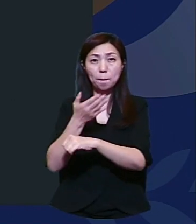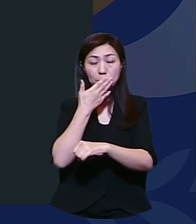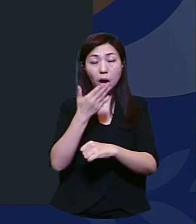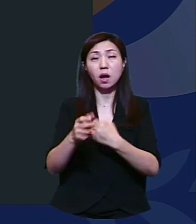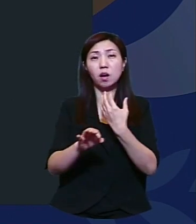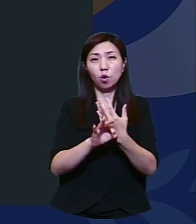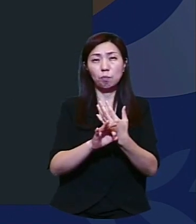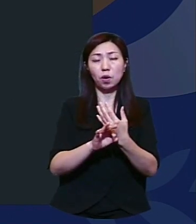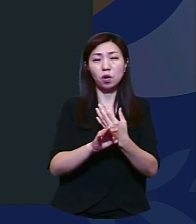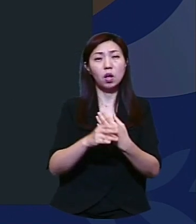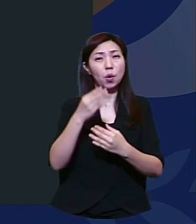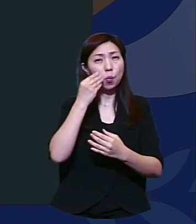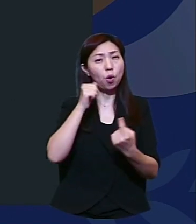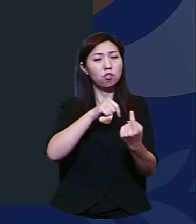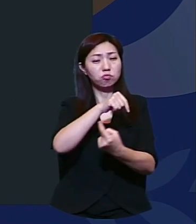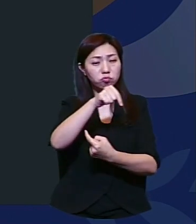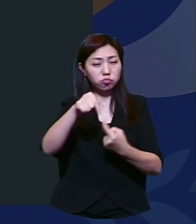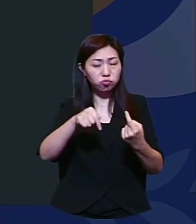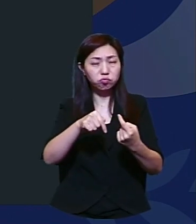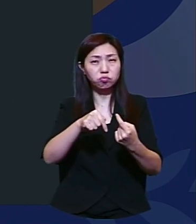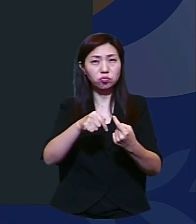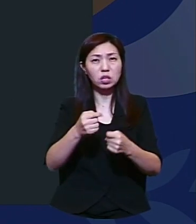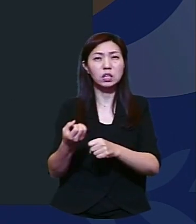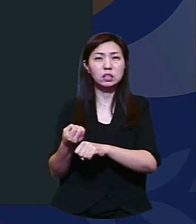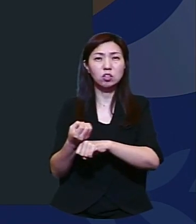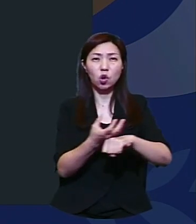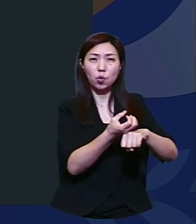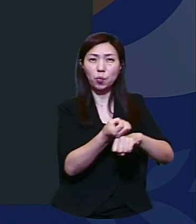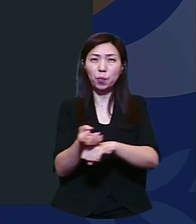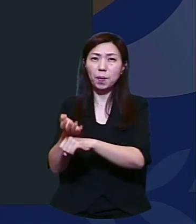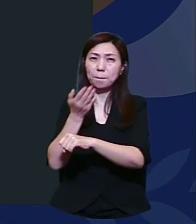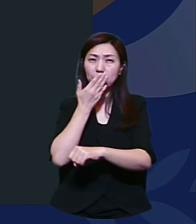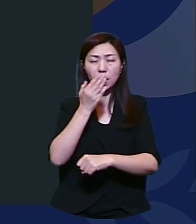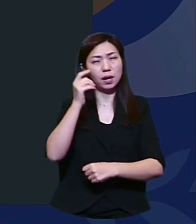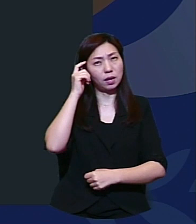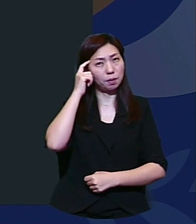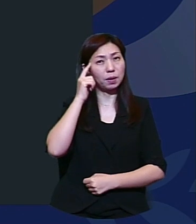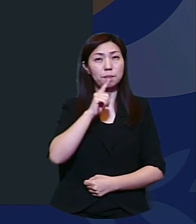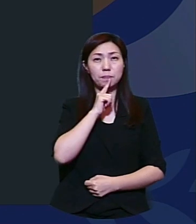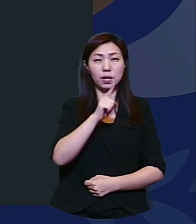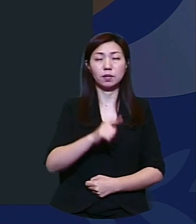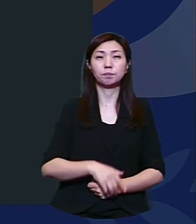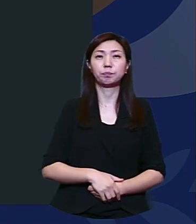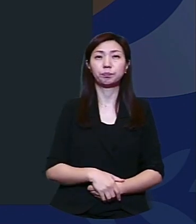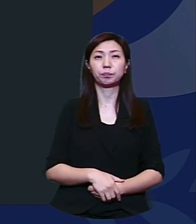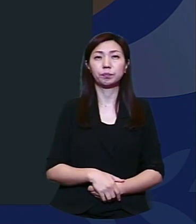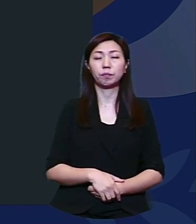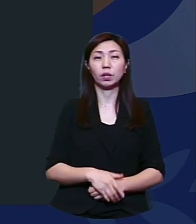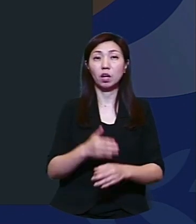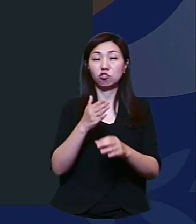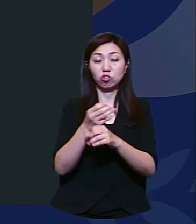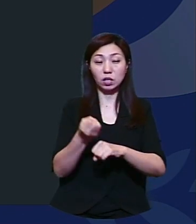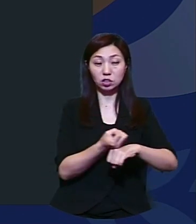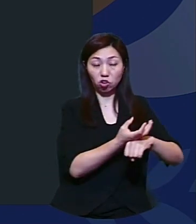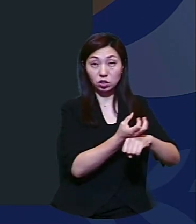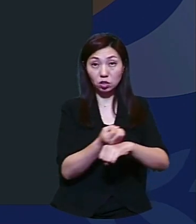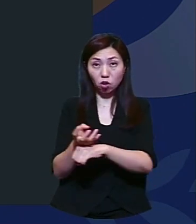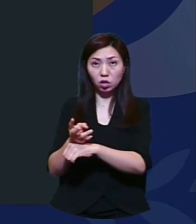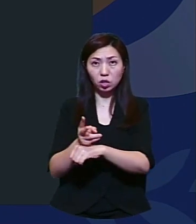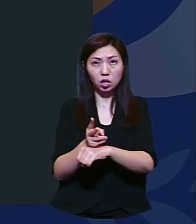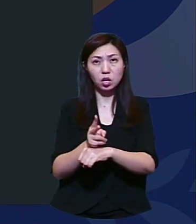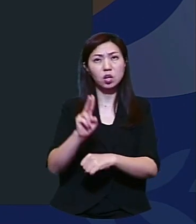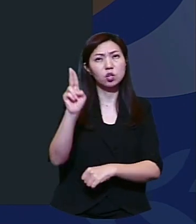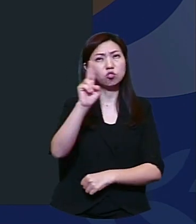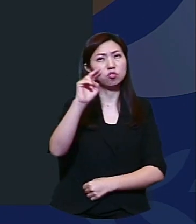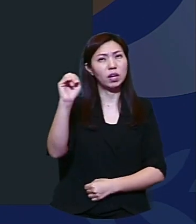Could you share, and maybe we can offer this platform to USAID as well. Could you share your